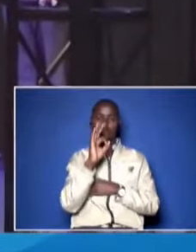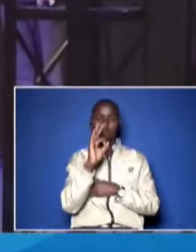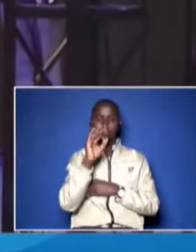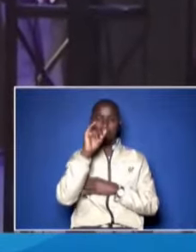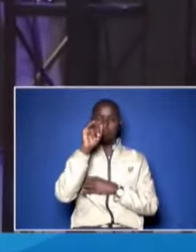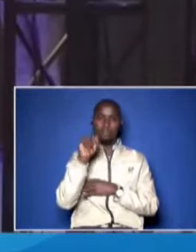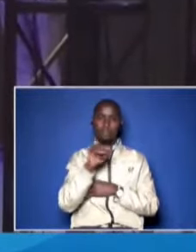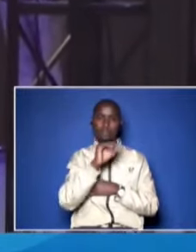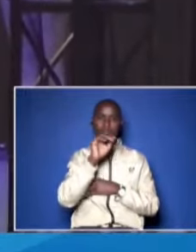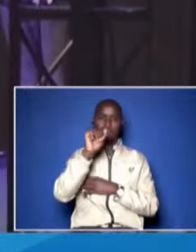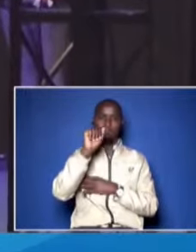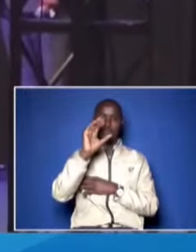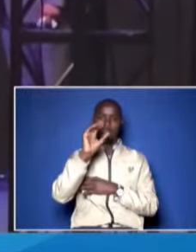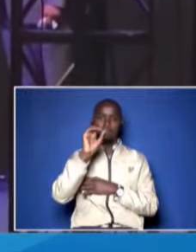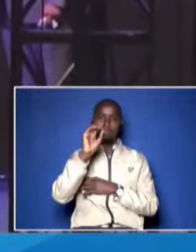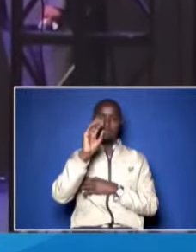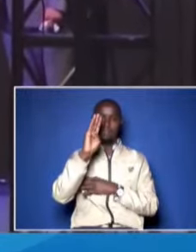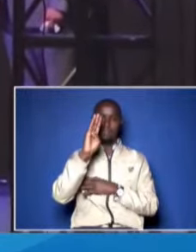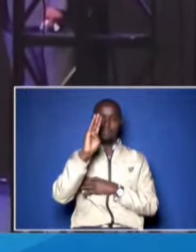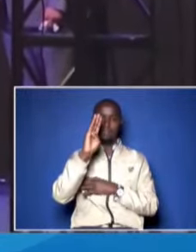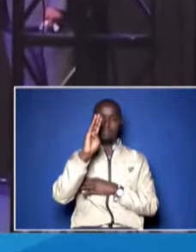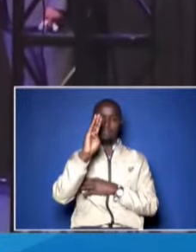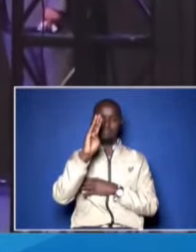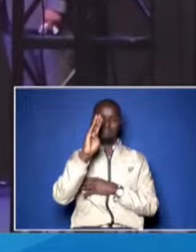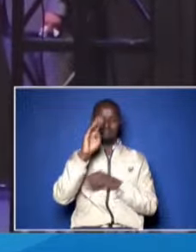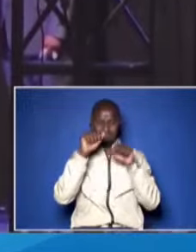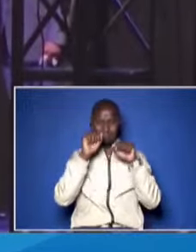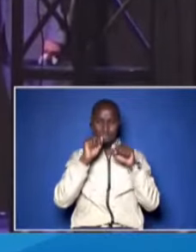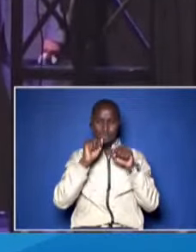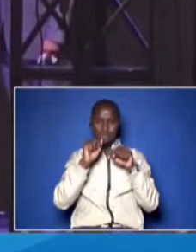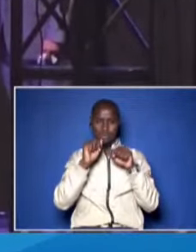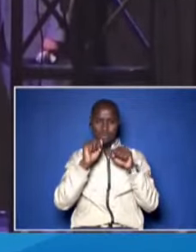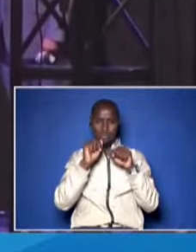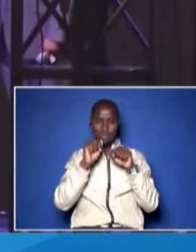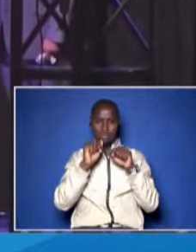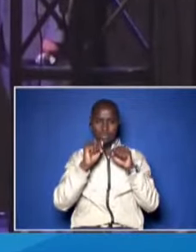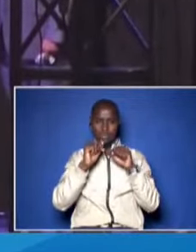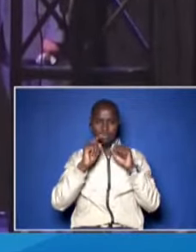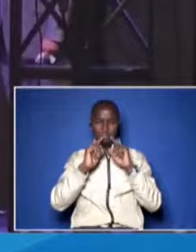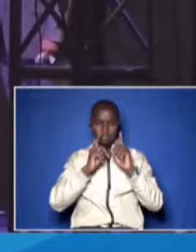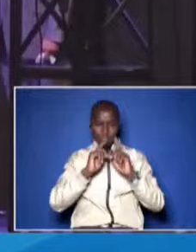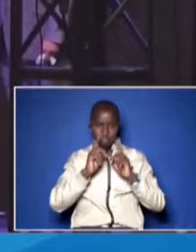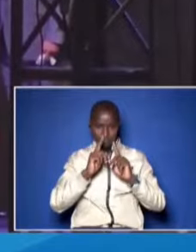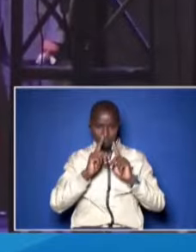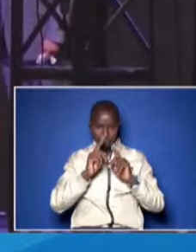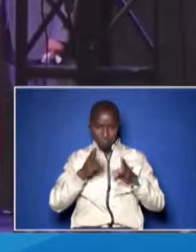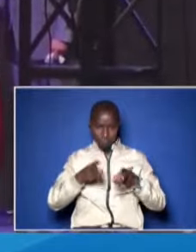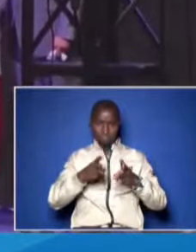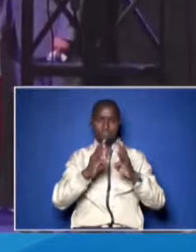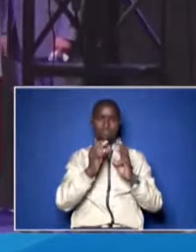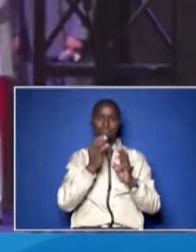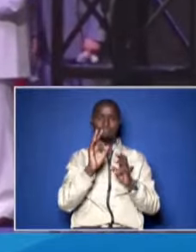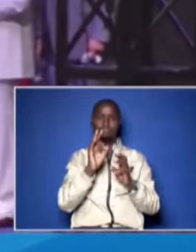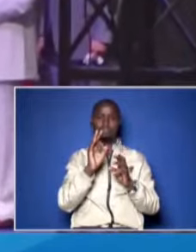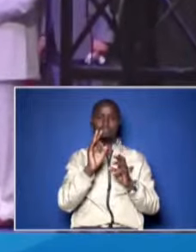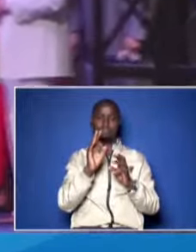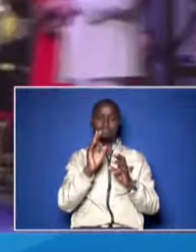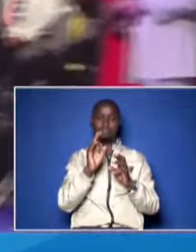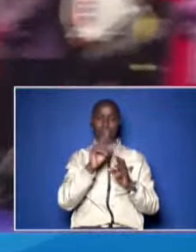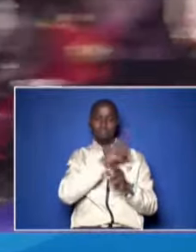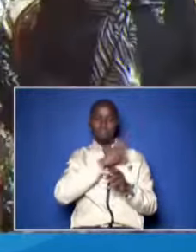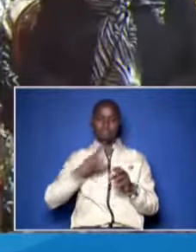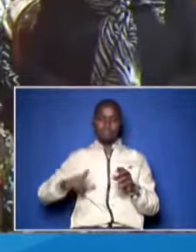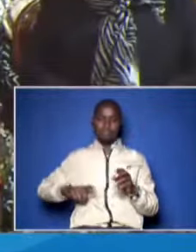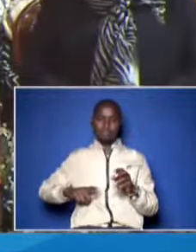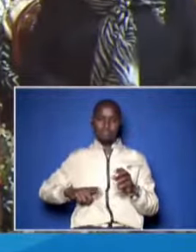Jacob that we may be instructed in God's ways and that we may walk in God's